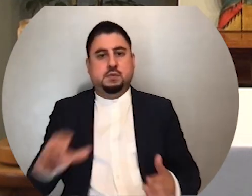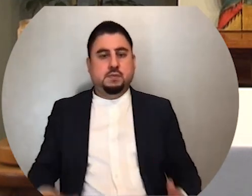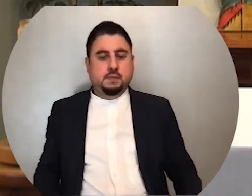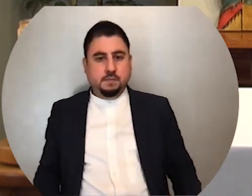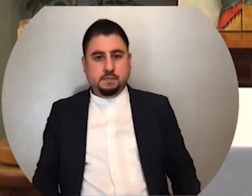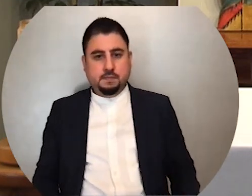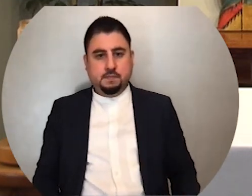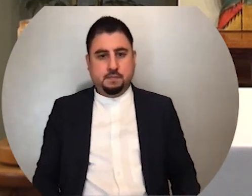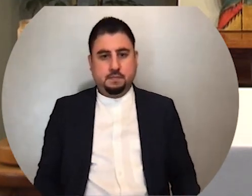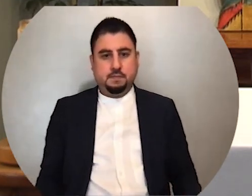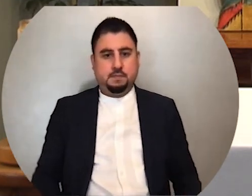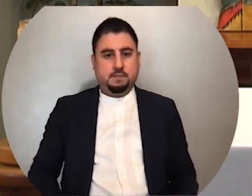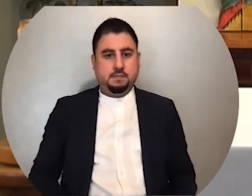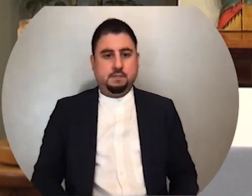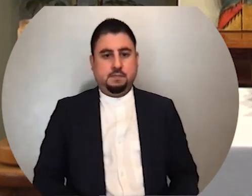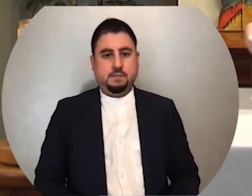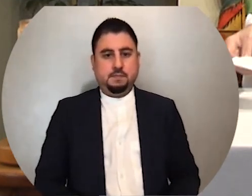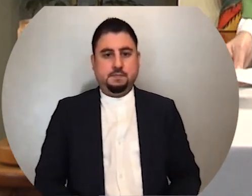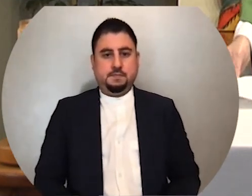Christ.